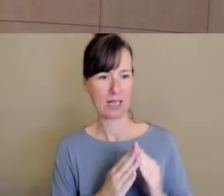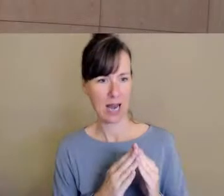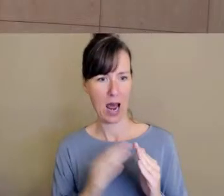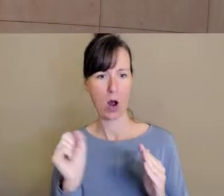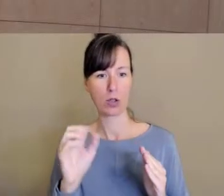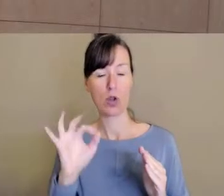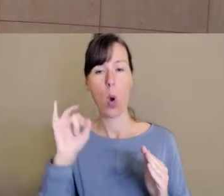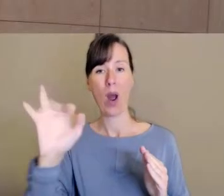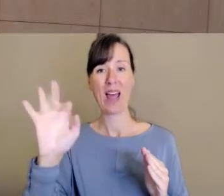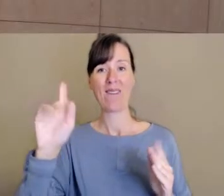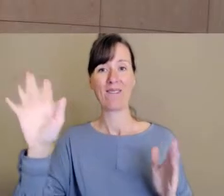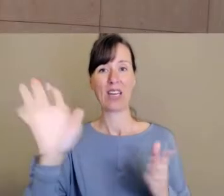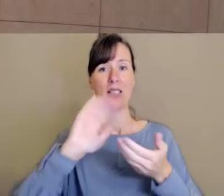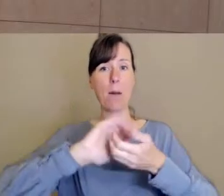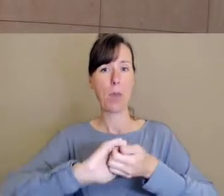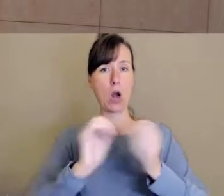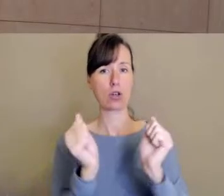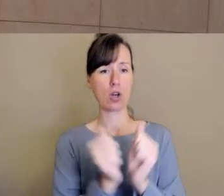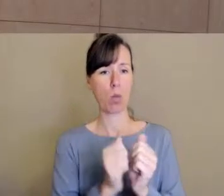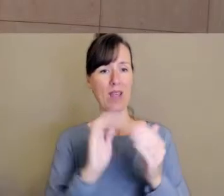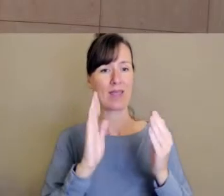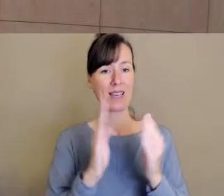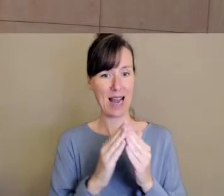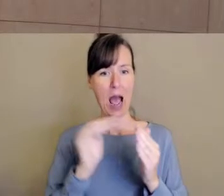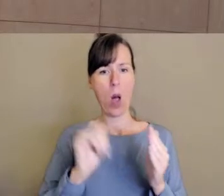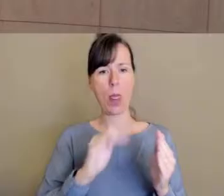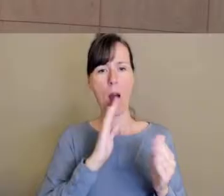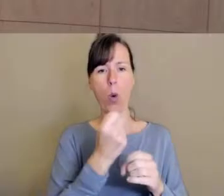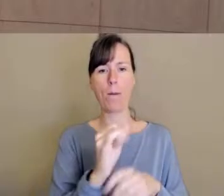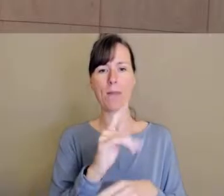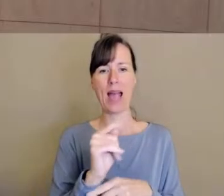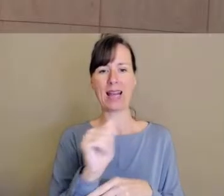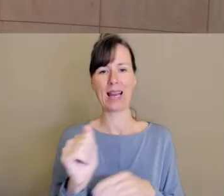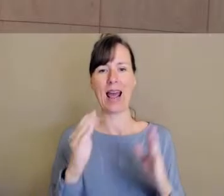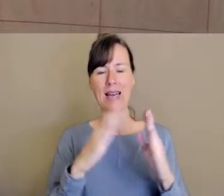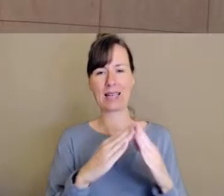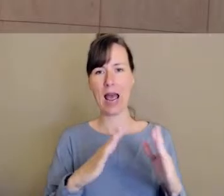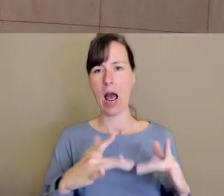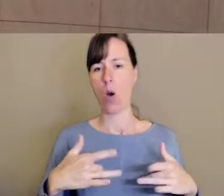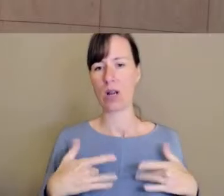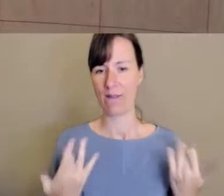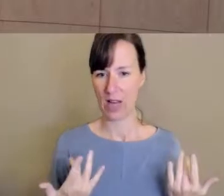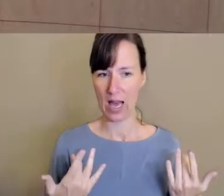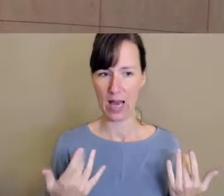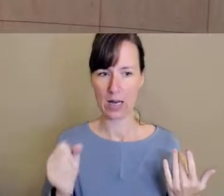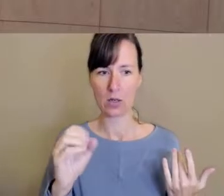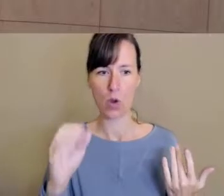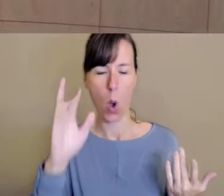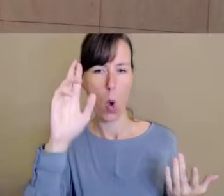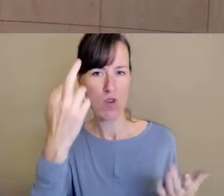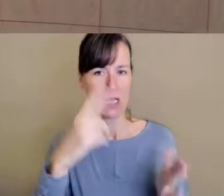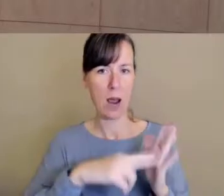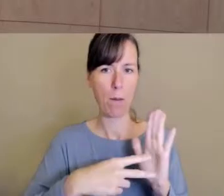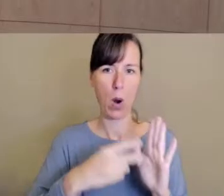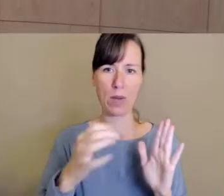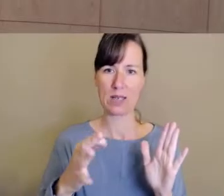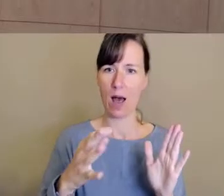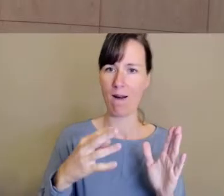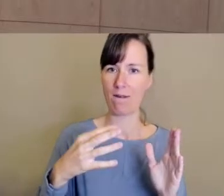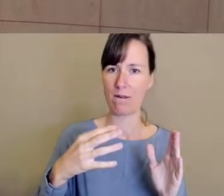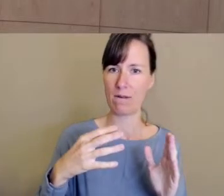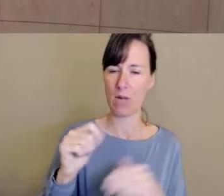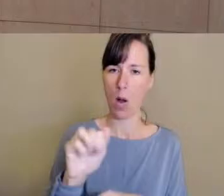of marketing, it should be in every single marketable platform that's available to the town so that residents can get the